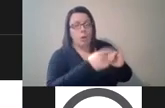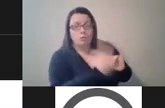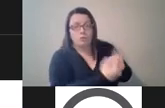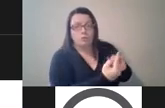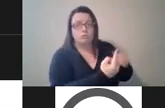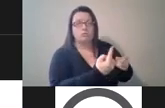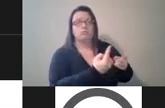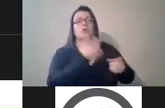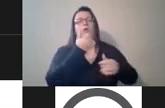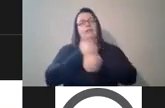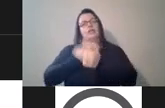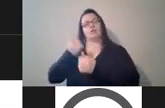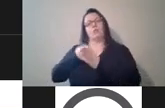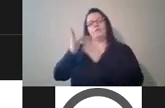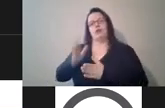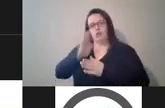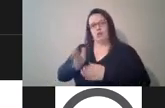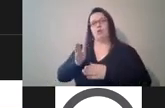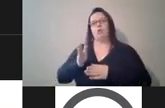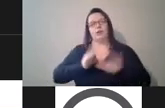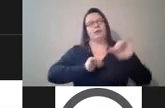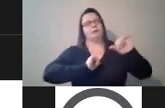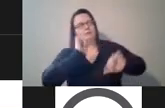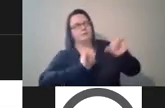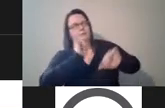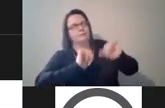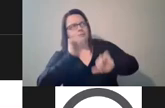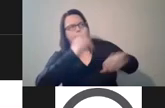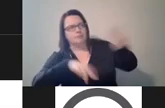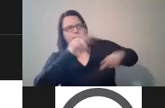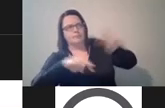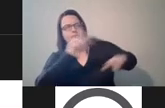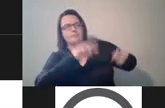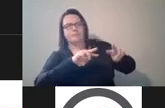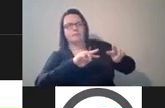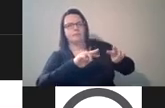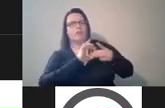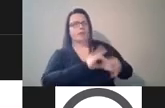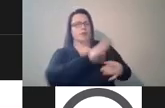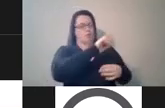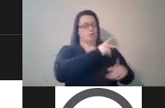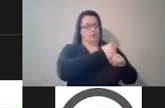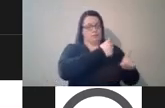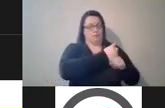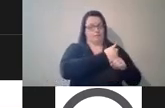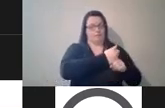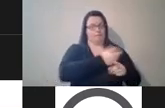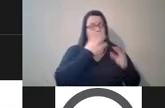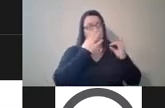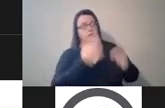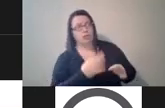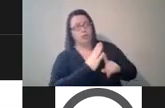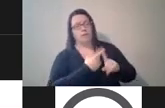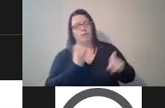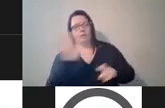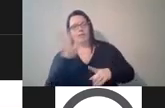Each professional then would assess the adult in relation to the decision of concern from their own professional lens. So,